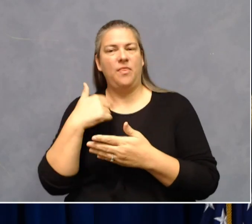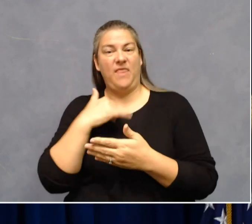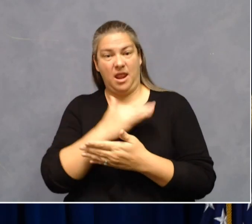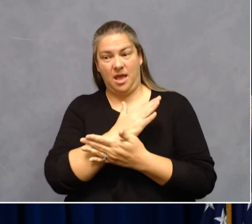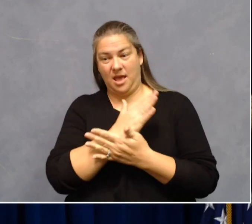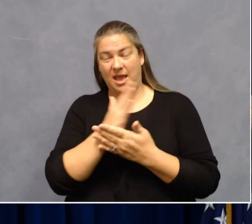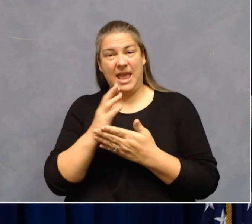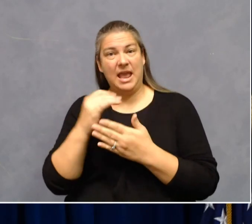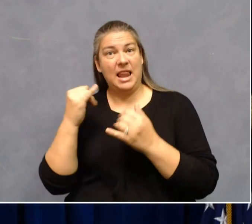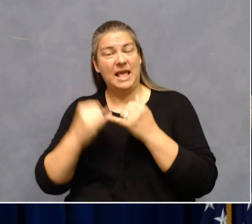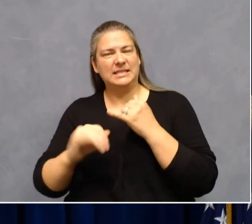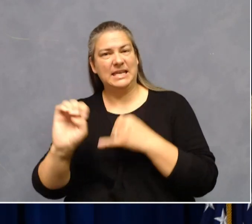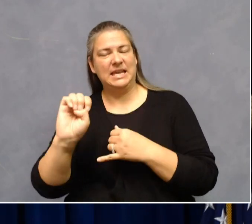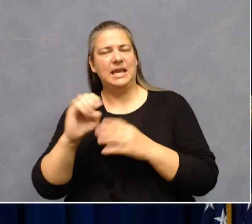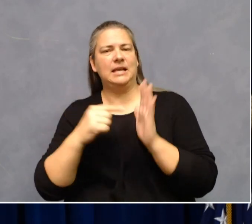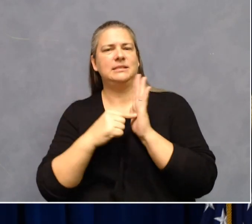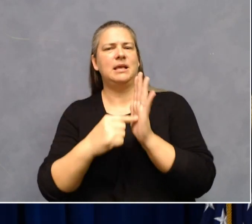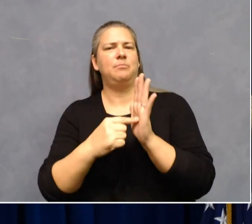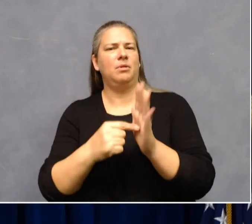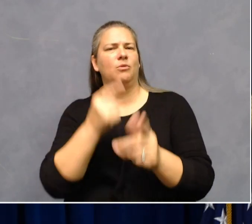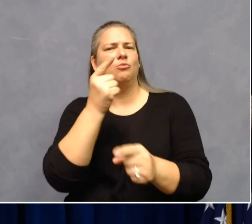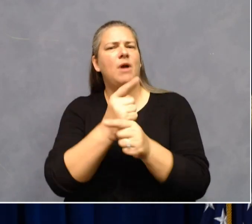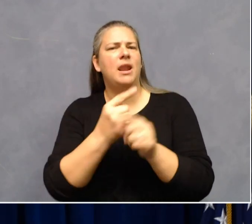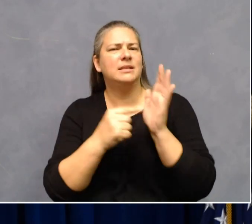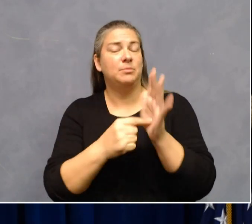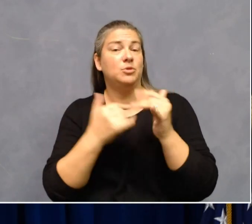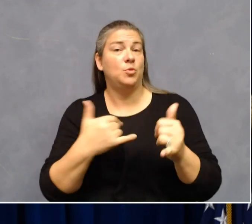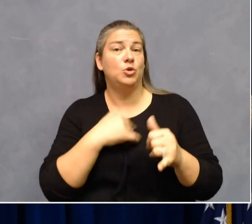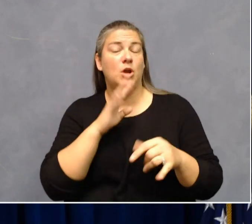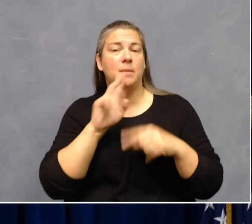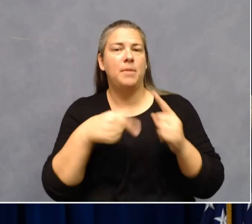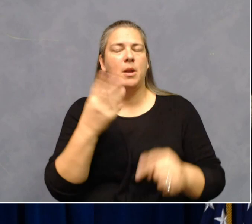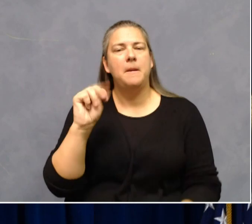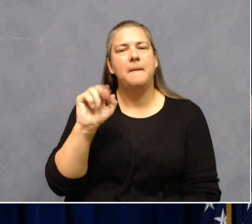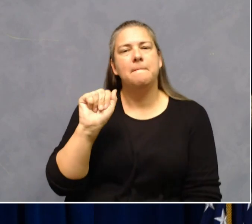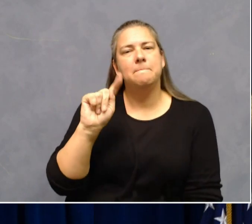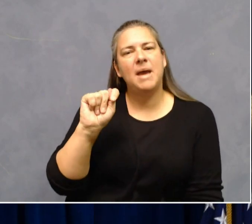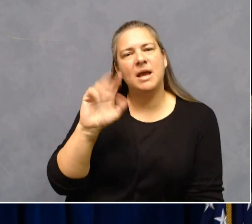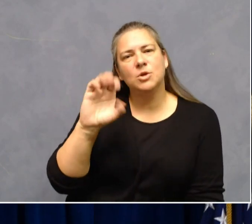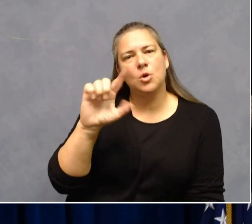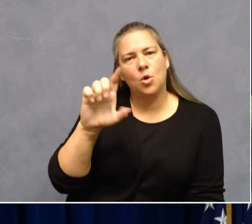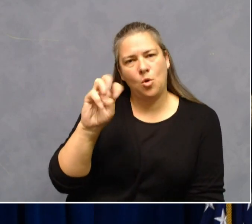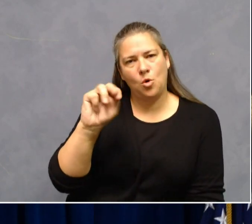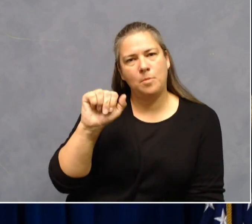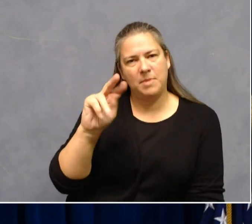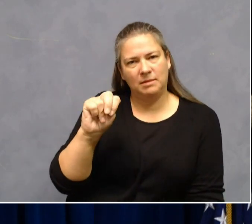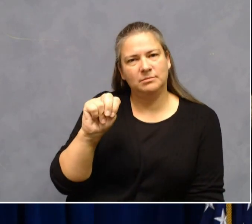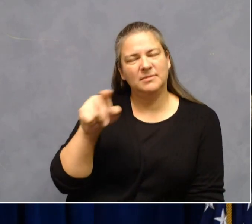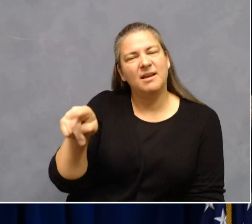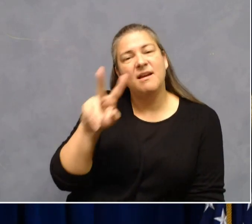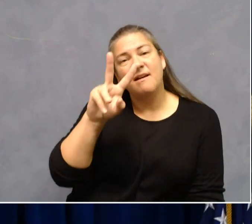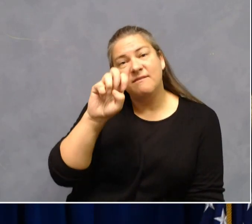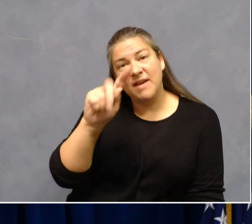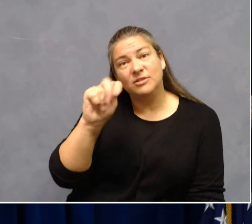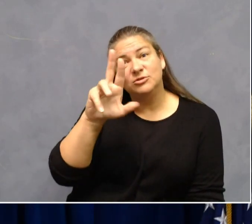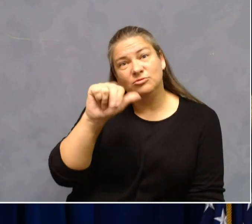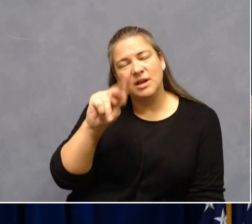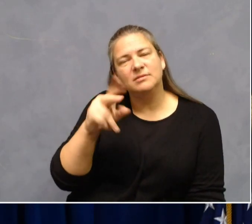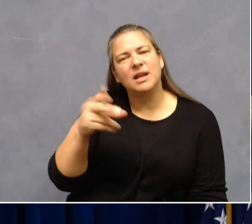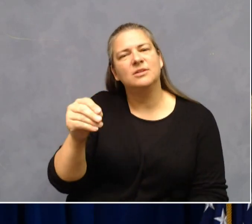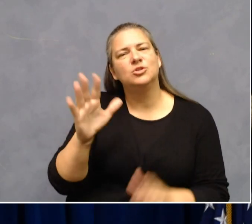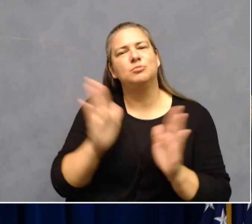And today, we're going to talk about Matt Coleman, a veteran and a small business owner who is setting one heck of an